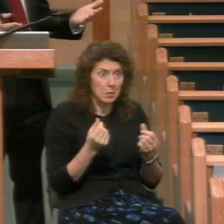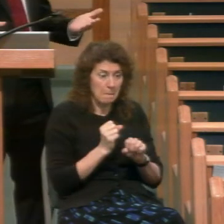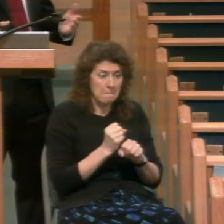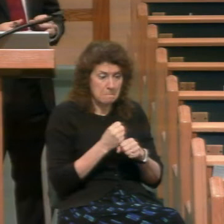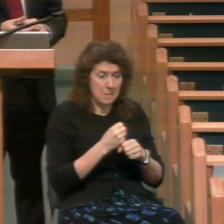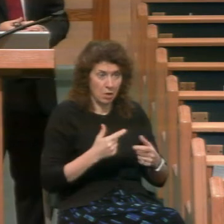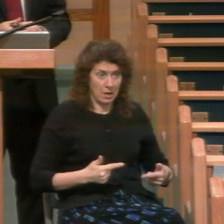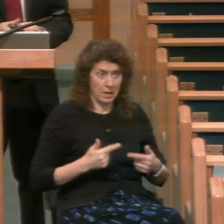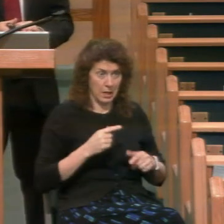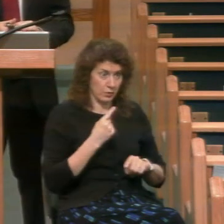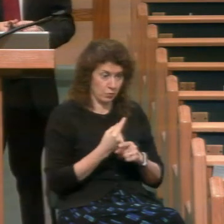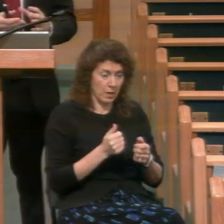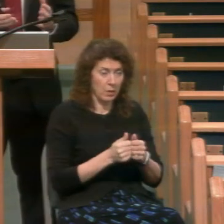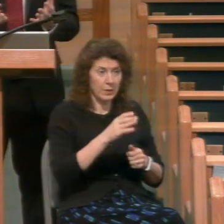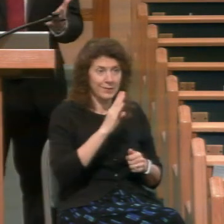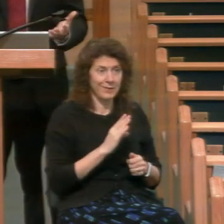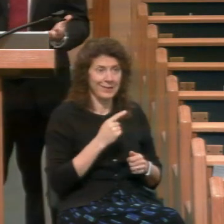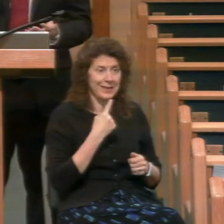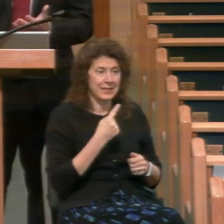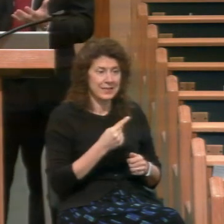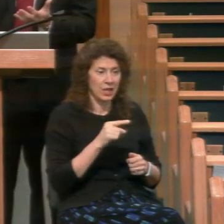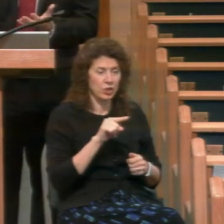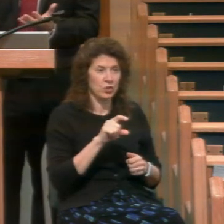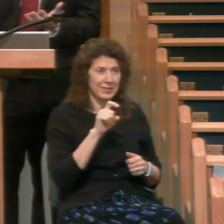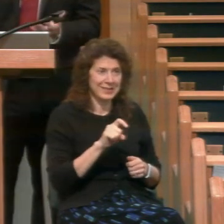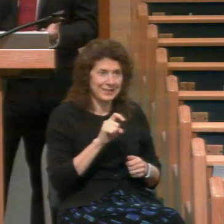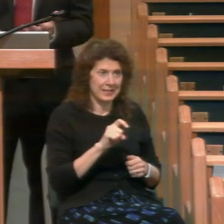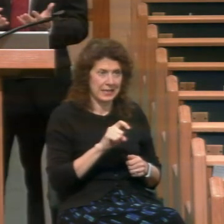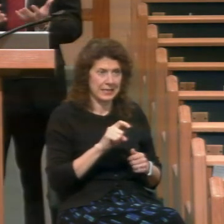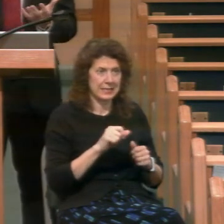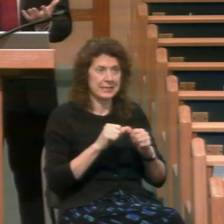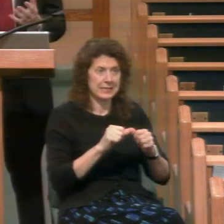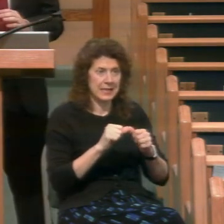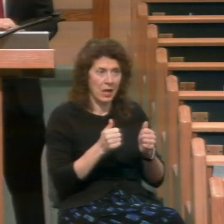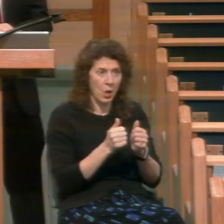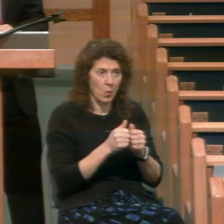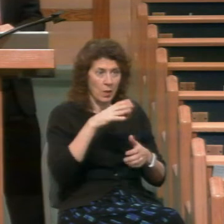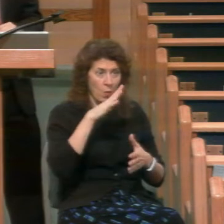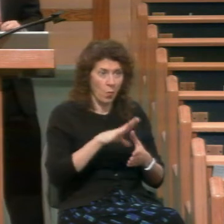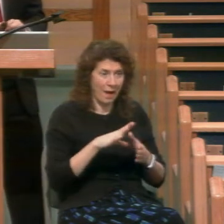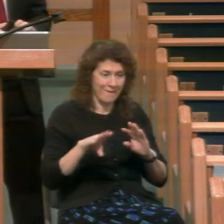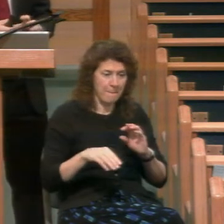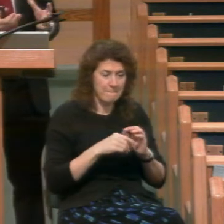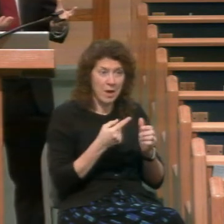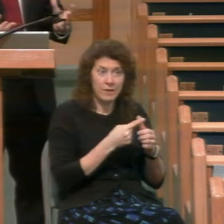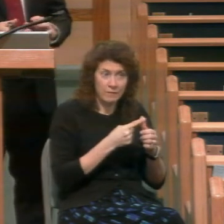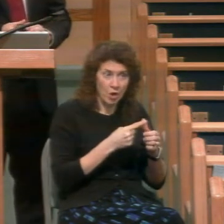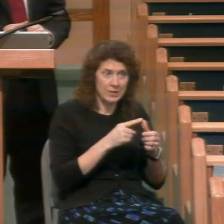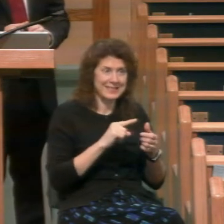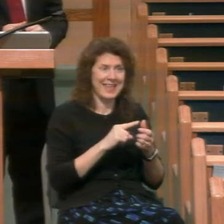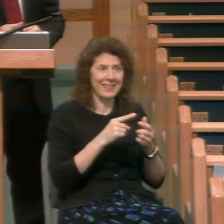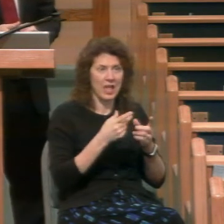lives right with God? And he says, you need to stay with the wife that you married first and put the other away. And they did